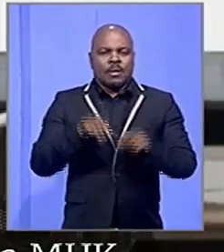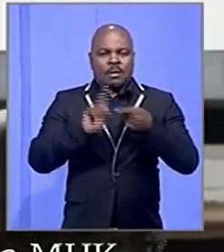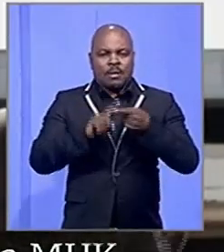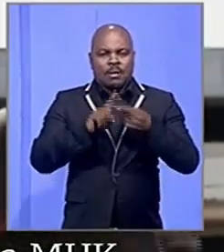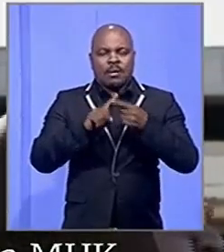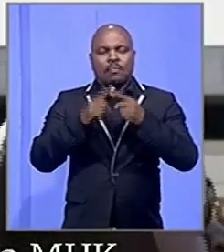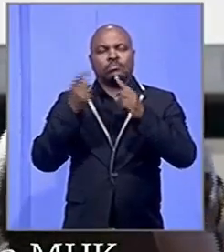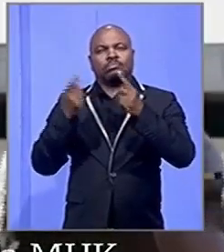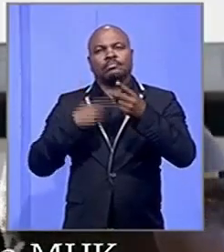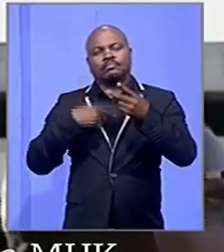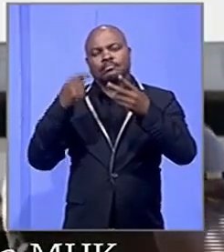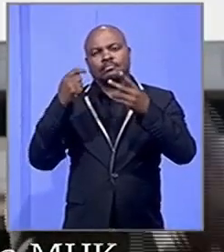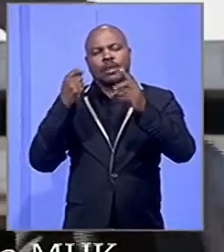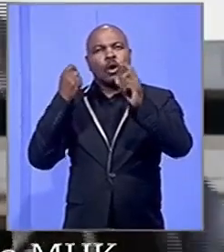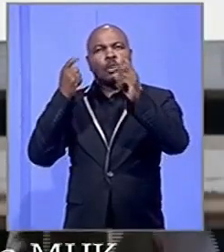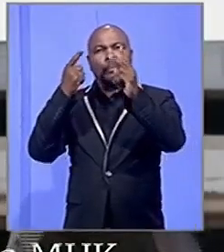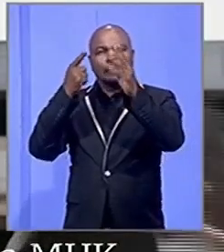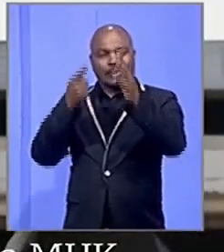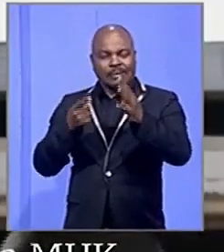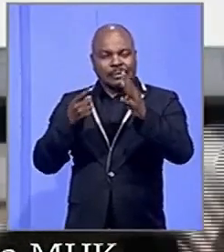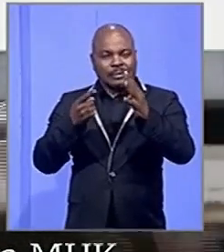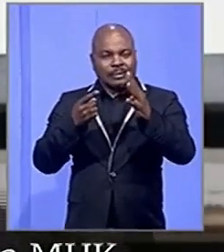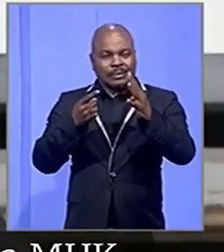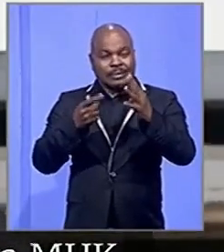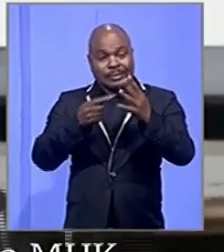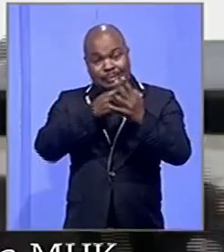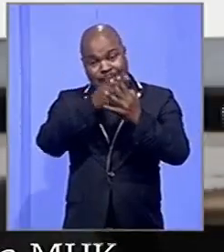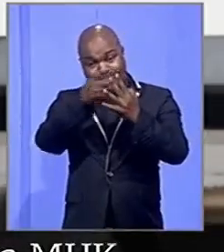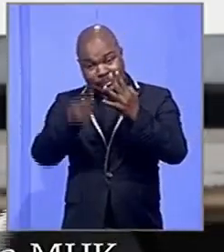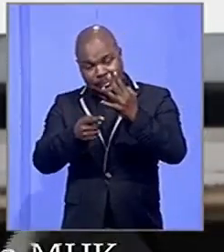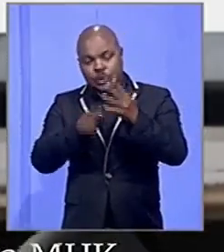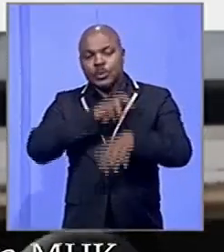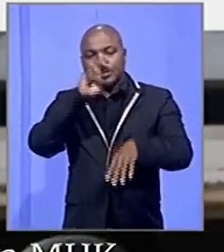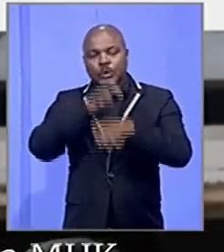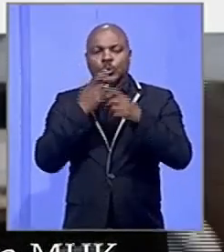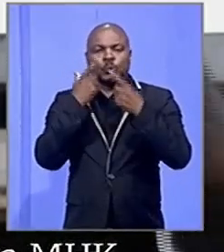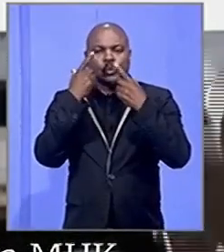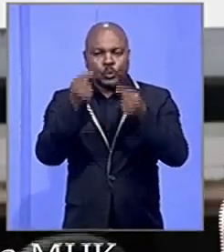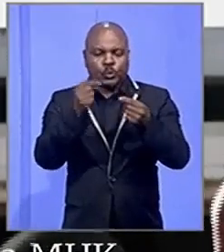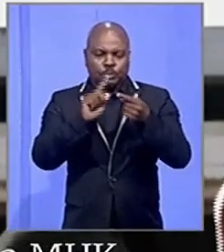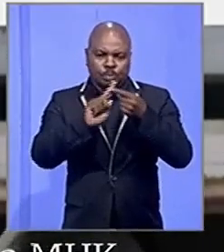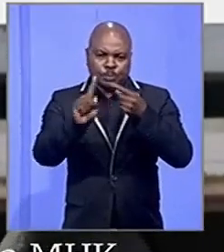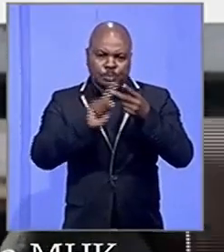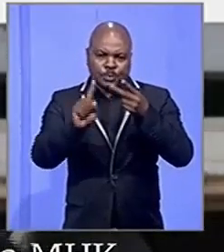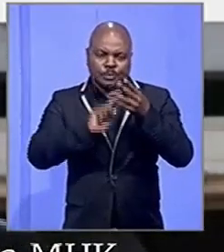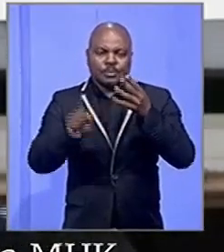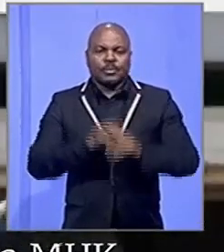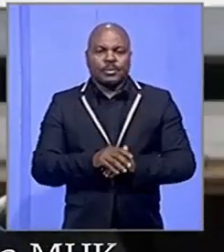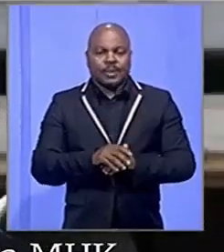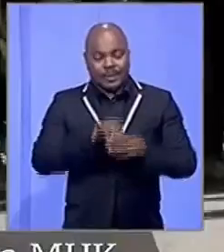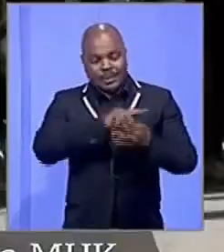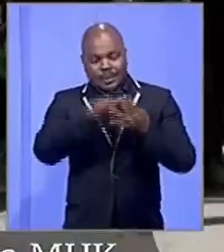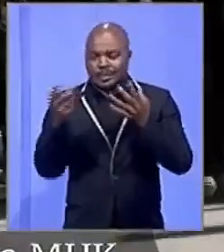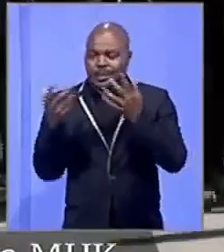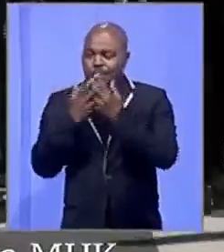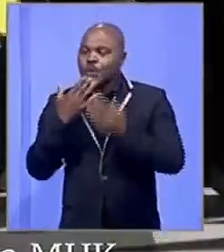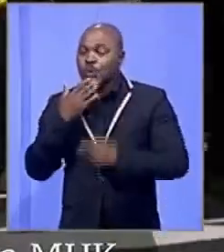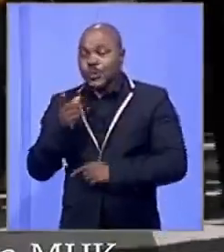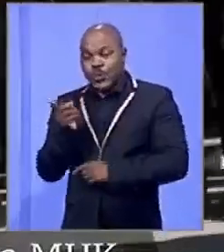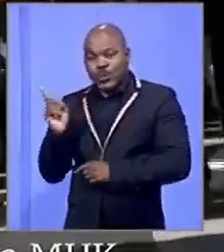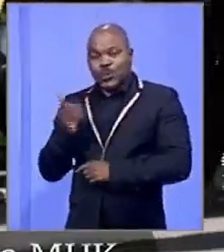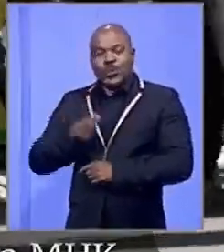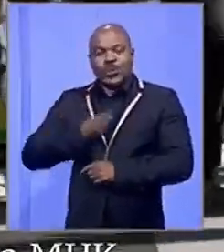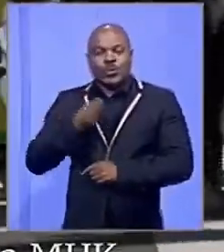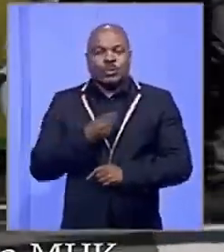and objectives. Tse le gore dilo tse ke tse tshwanetse gore di dire tse di amang basha. Re sa le